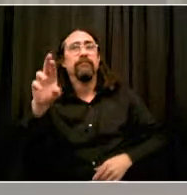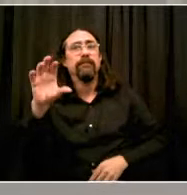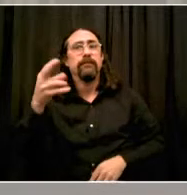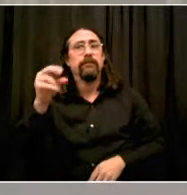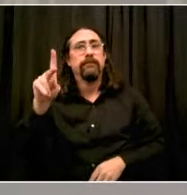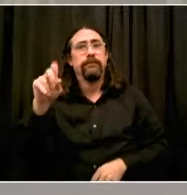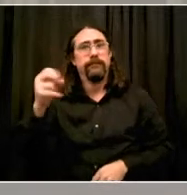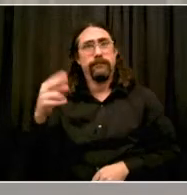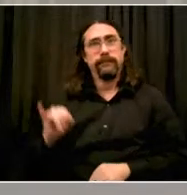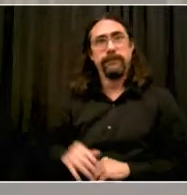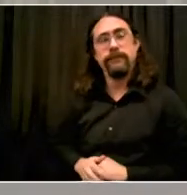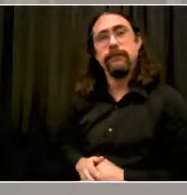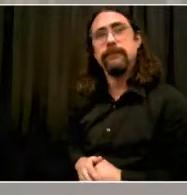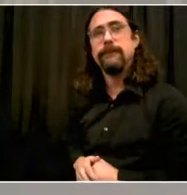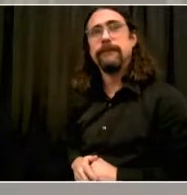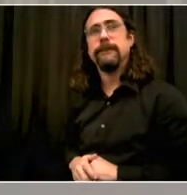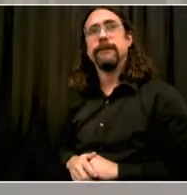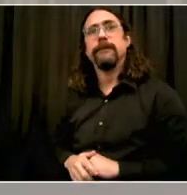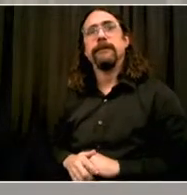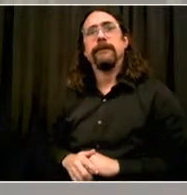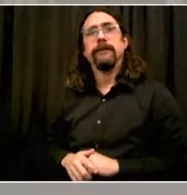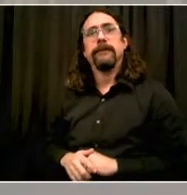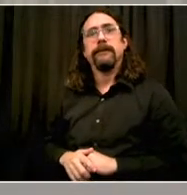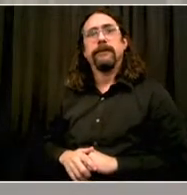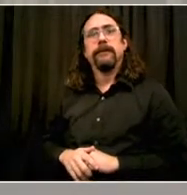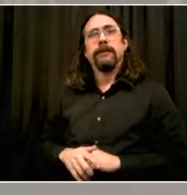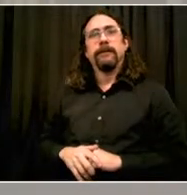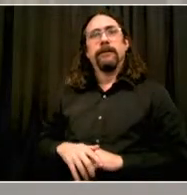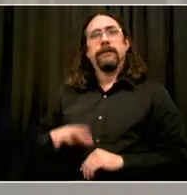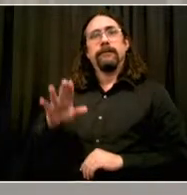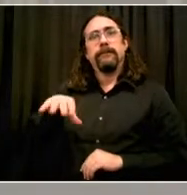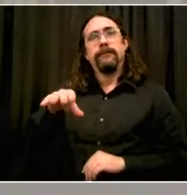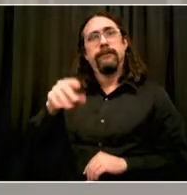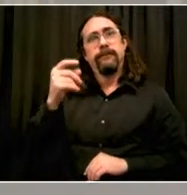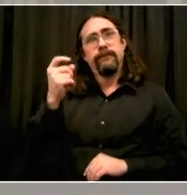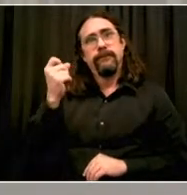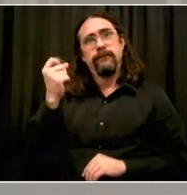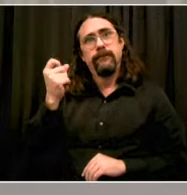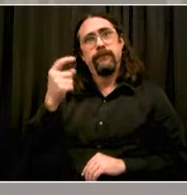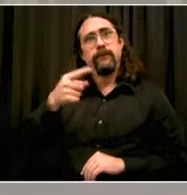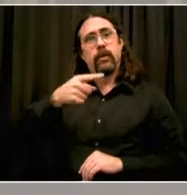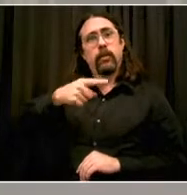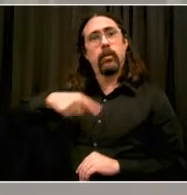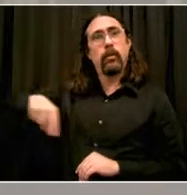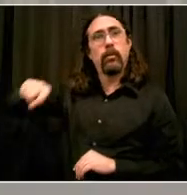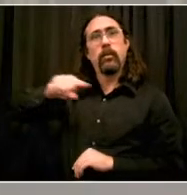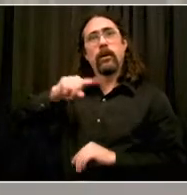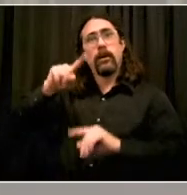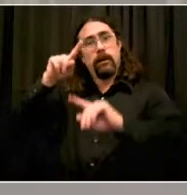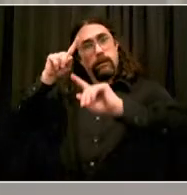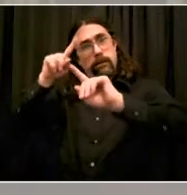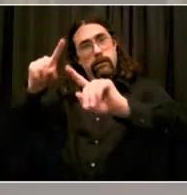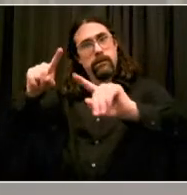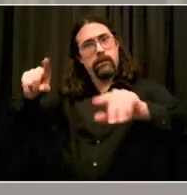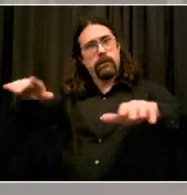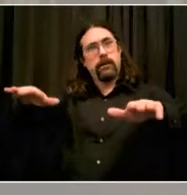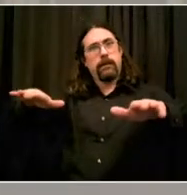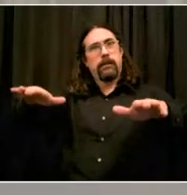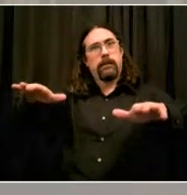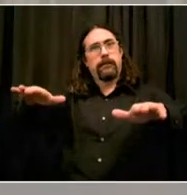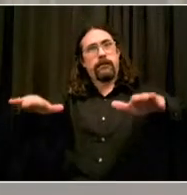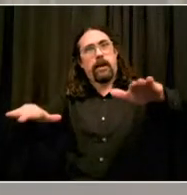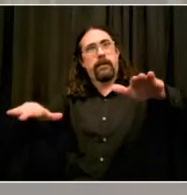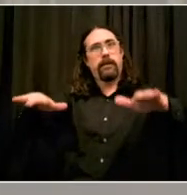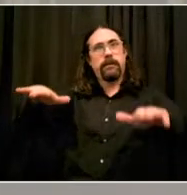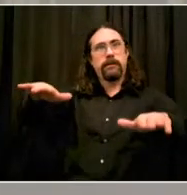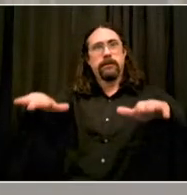having the utmost accuracy, then that would mean that we would be reflecting a reality from several